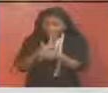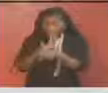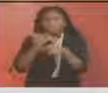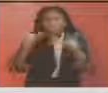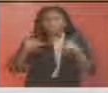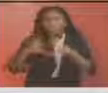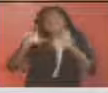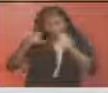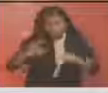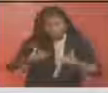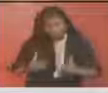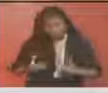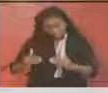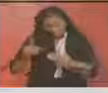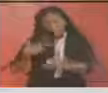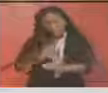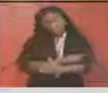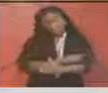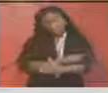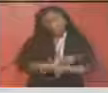Now, we have not detected